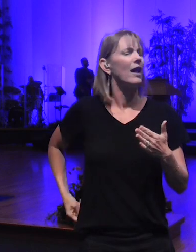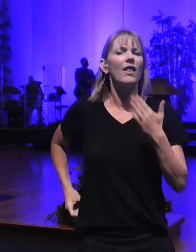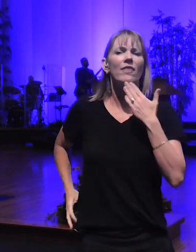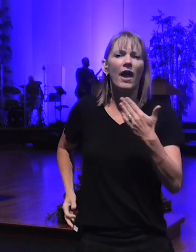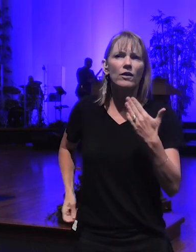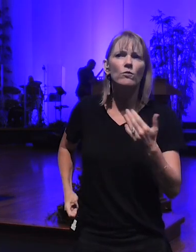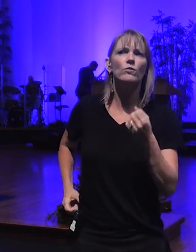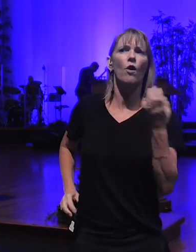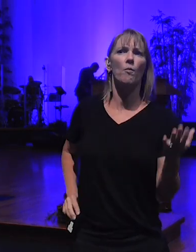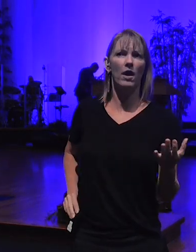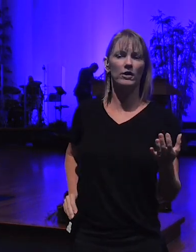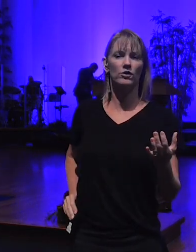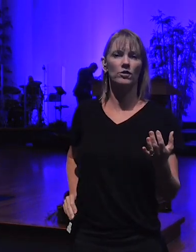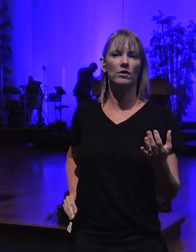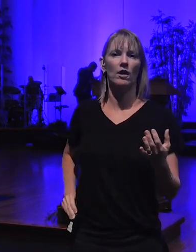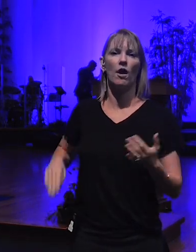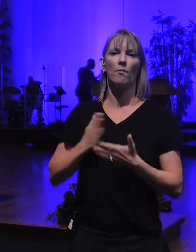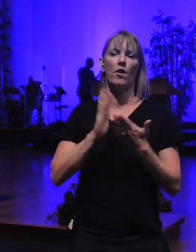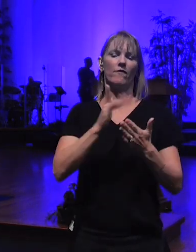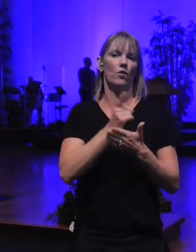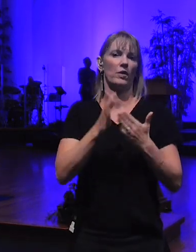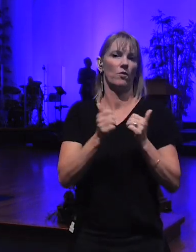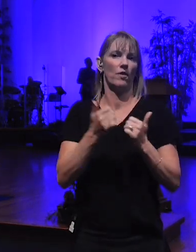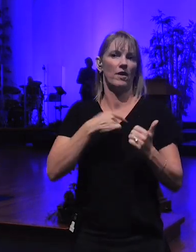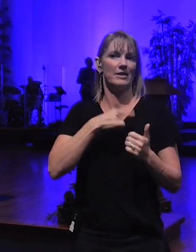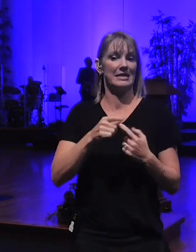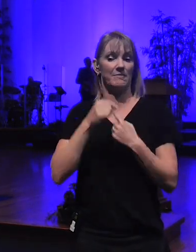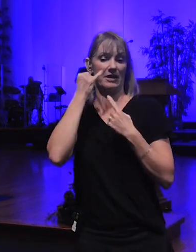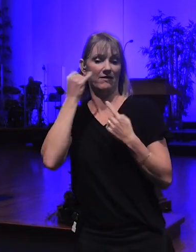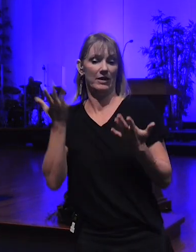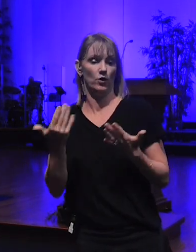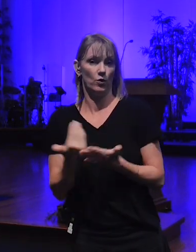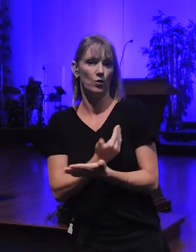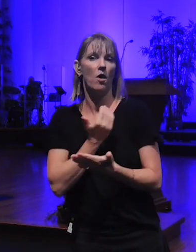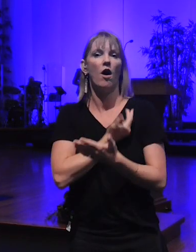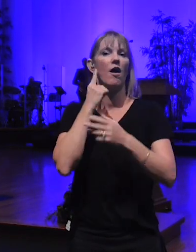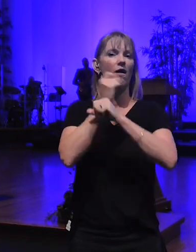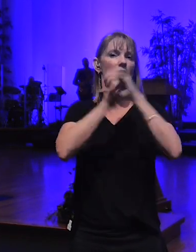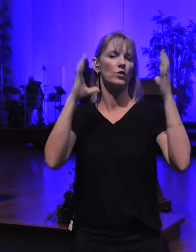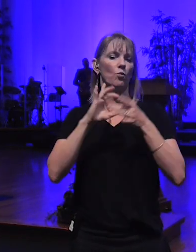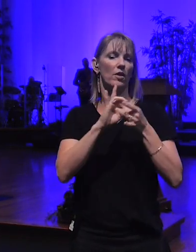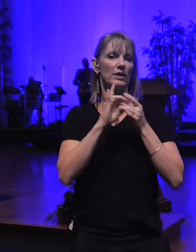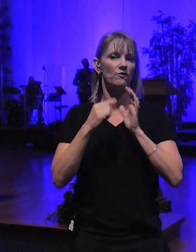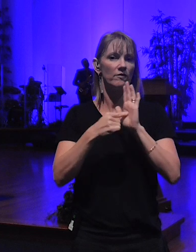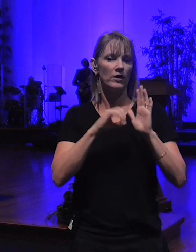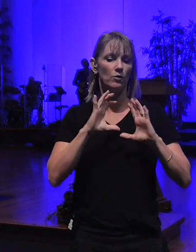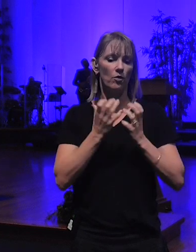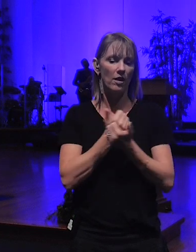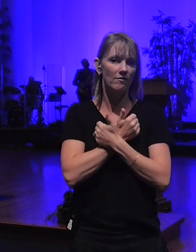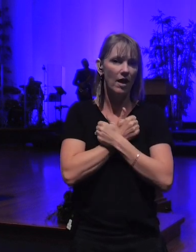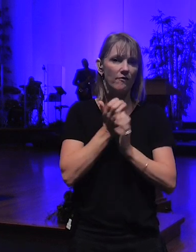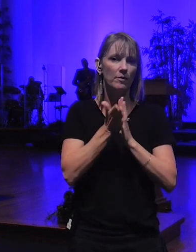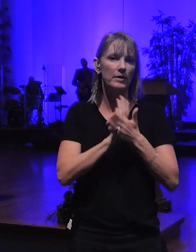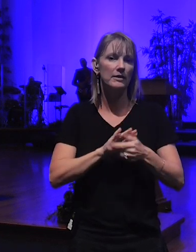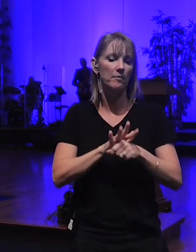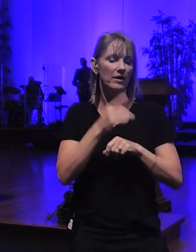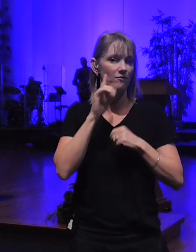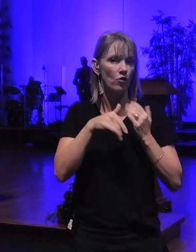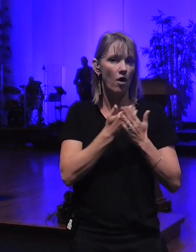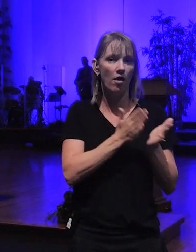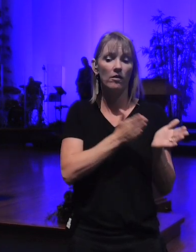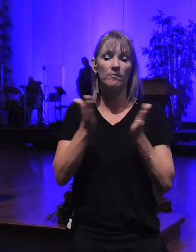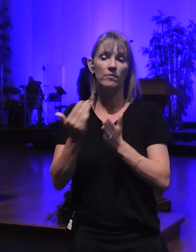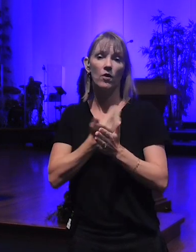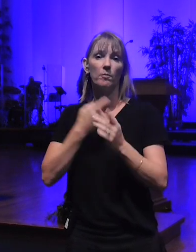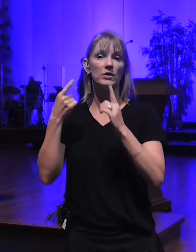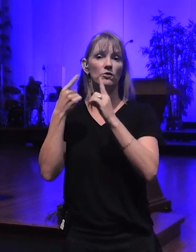Thank you so much for spending part of your weekend with us, especially if you're new. Our vision, Oneness Revealed, a world of love, peace, and abundance